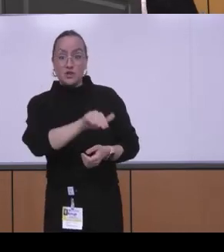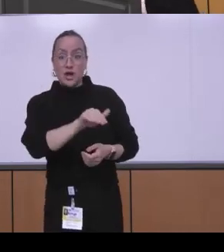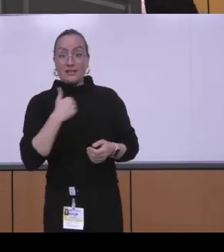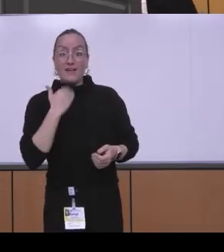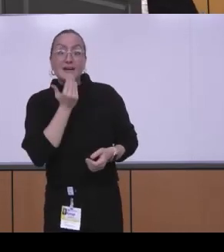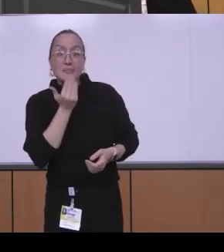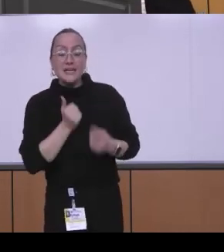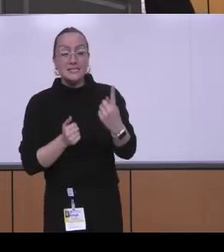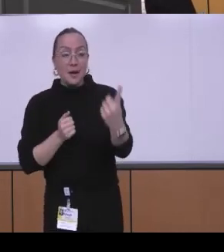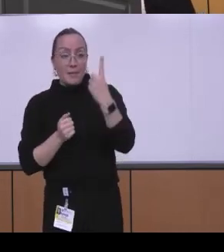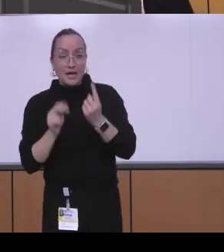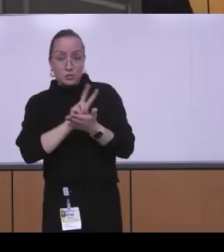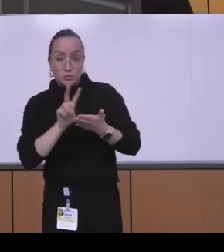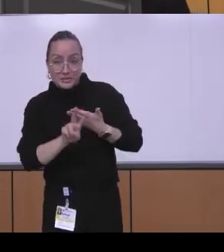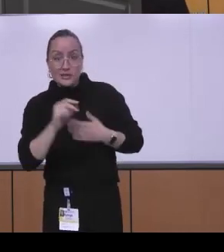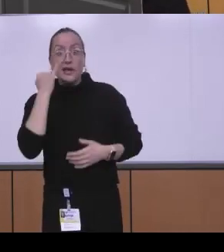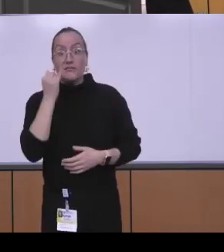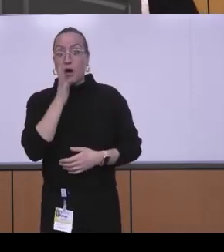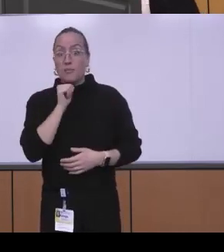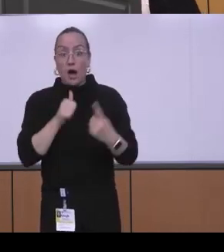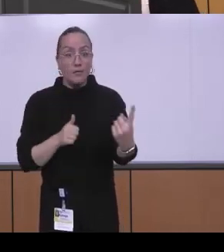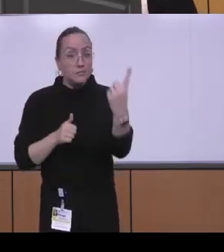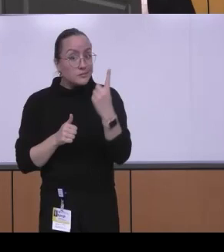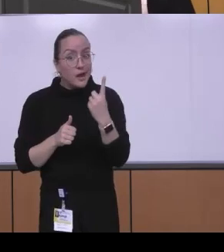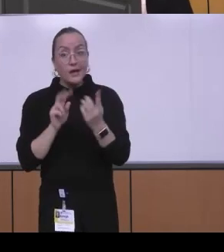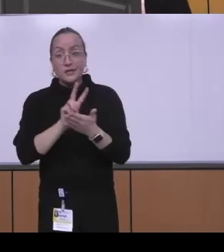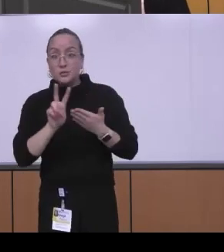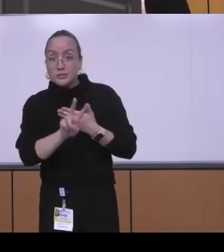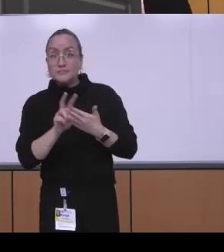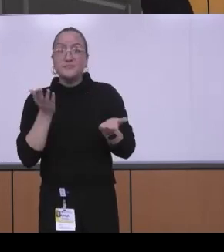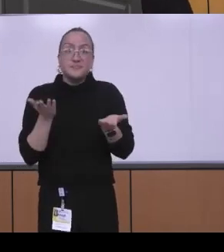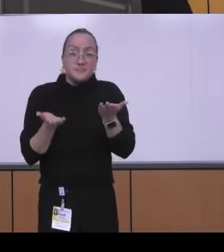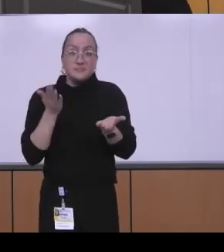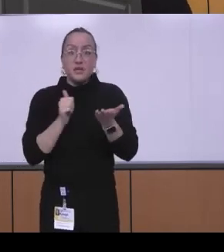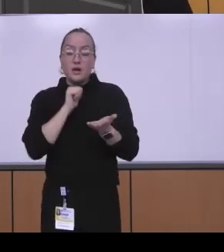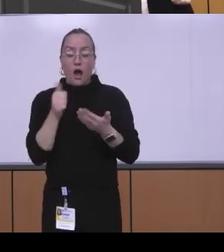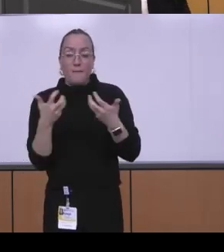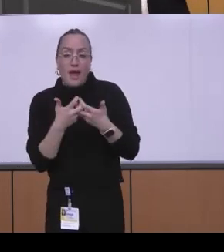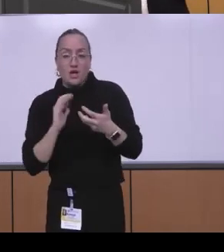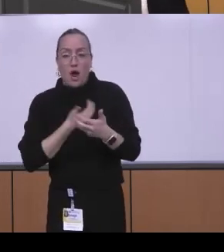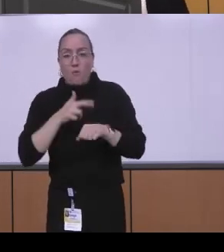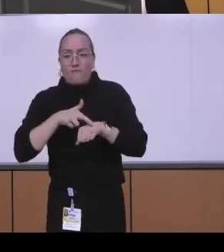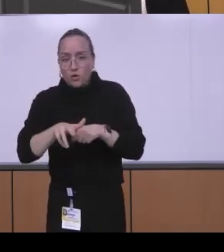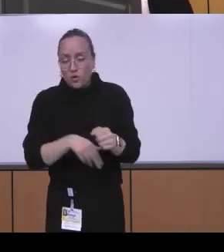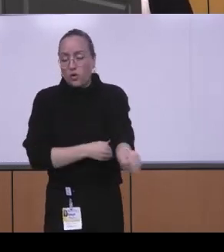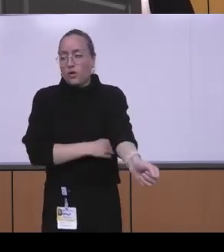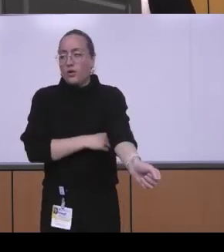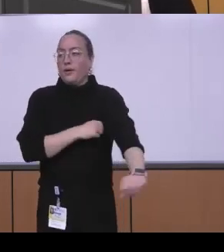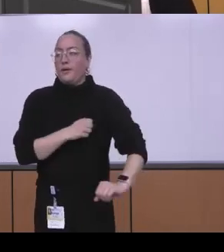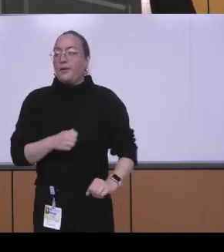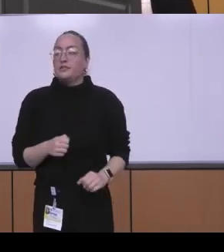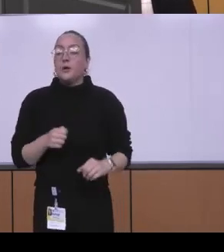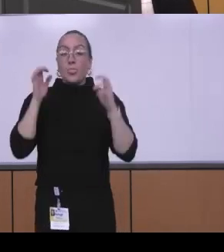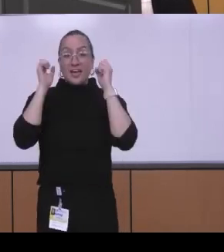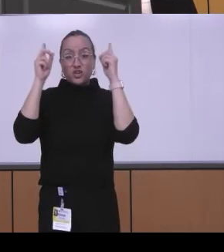weeks, and mom is not bringing the kid back. And sometimes that really prompts a referral rather than a ride. So I think,